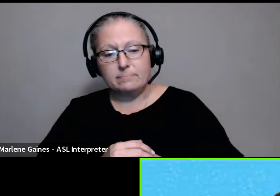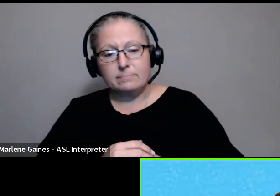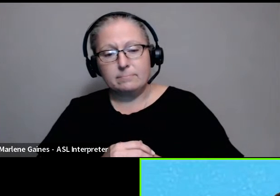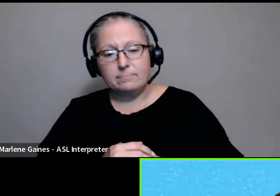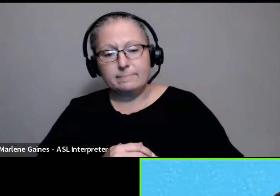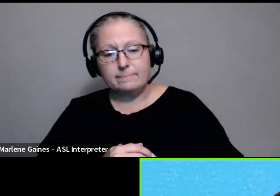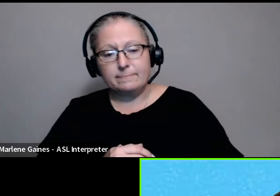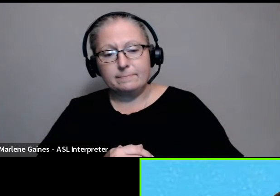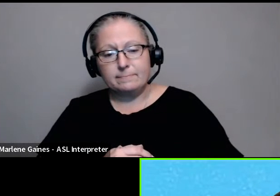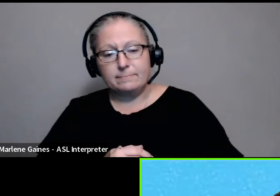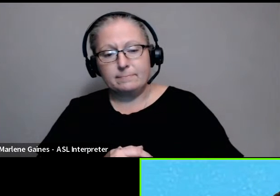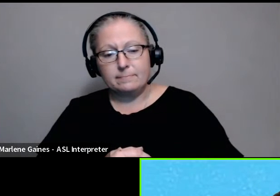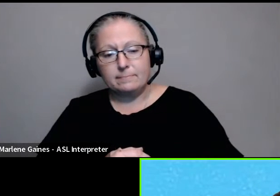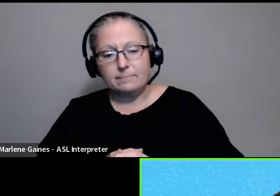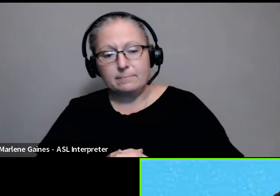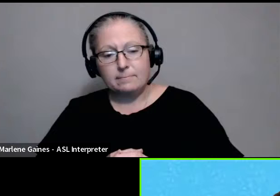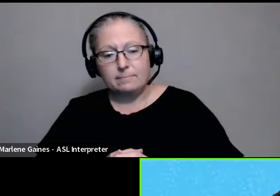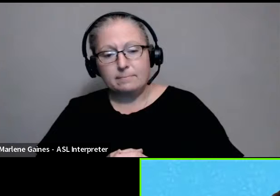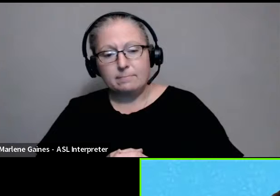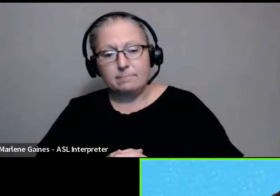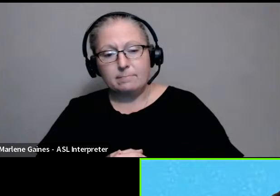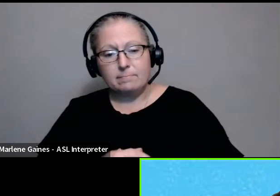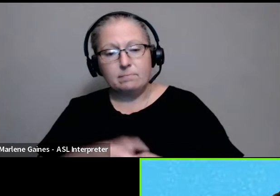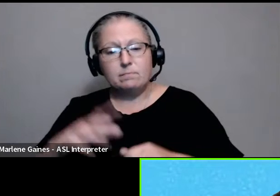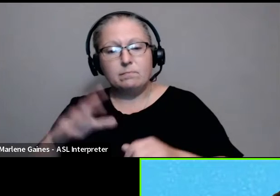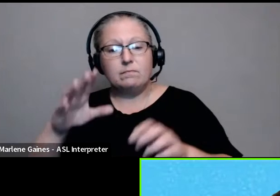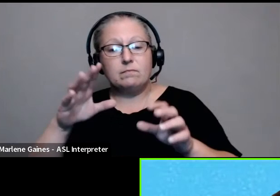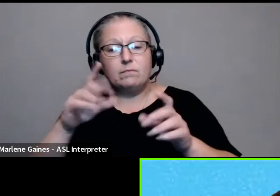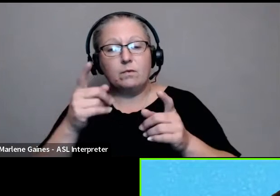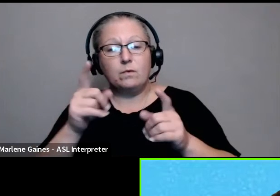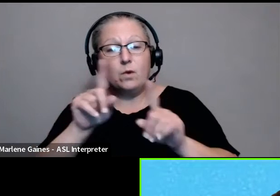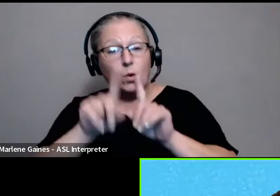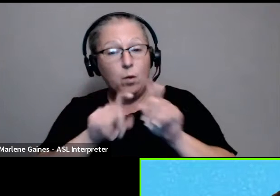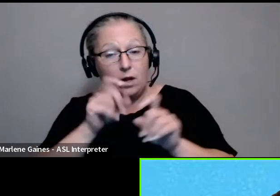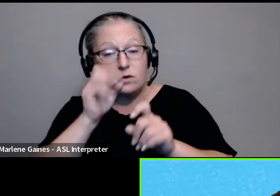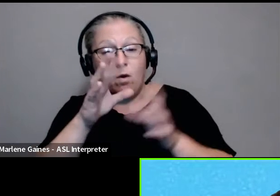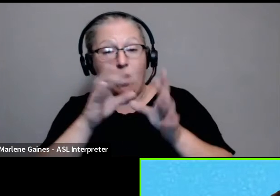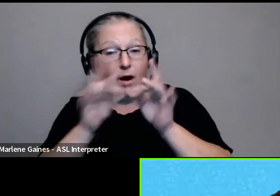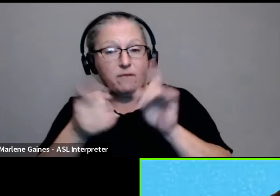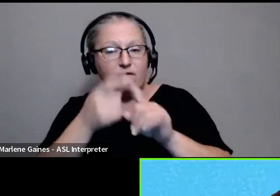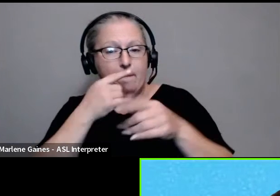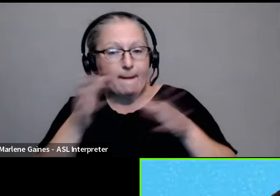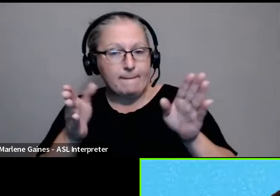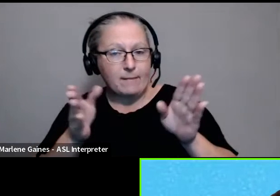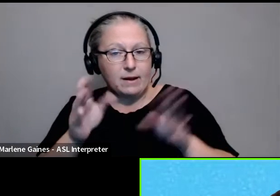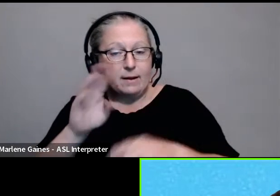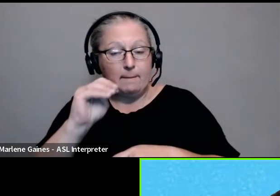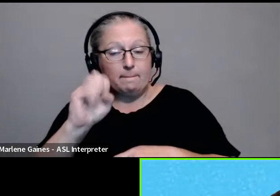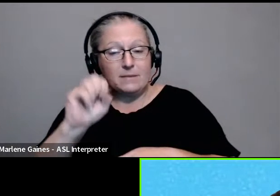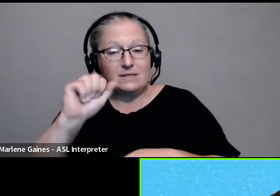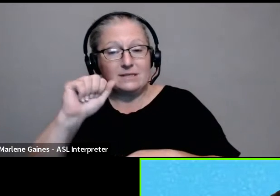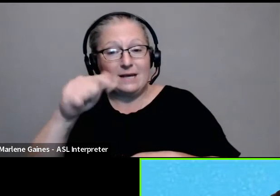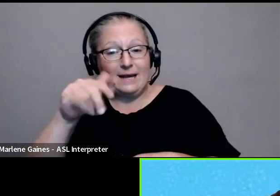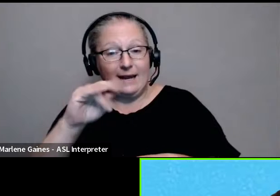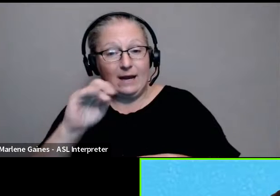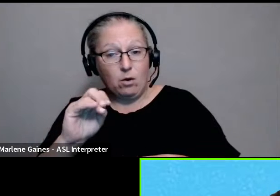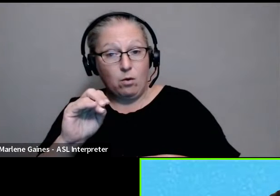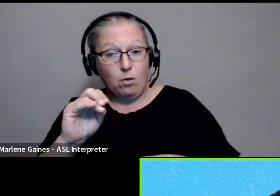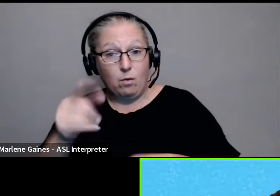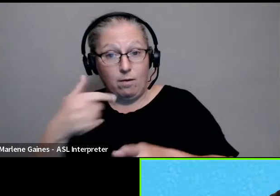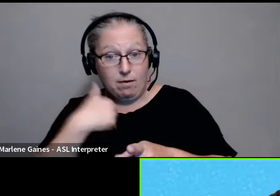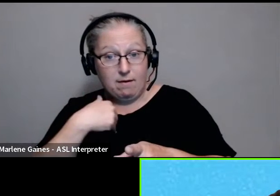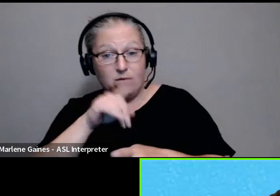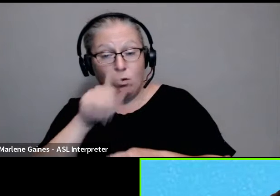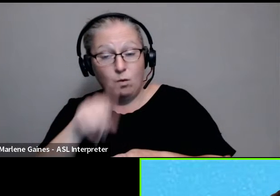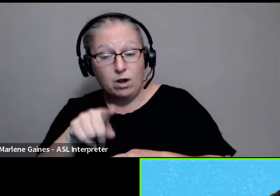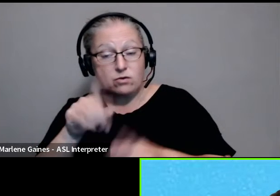Okay. We will take questions or comments from the public. Ms. Aquino, are there any questions